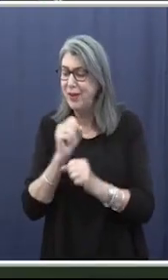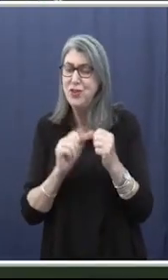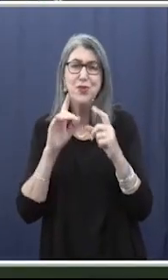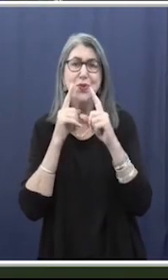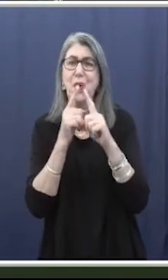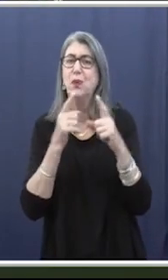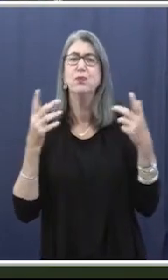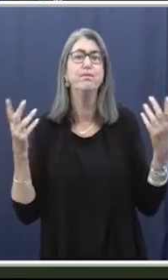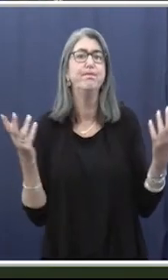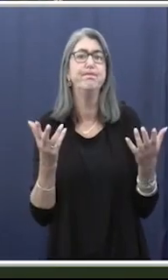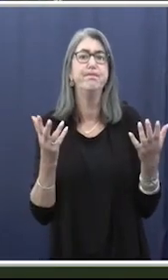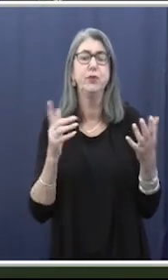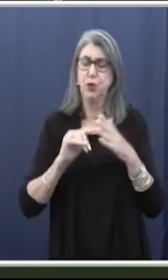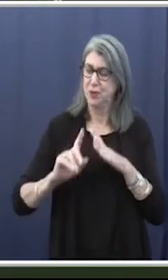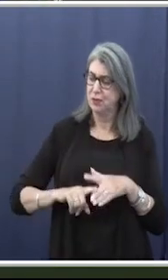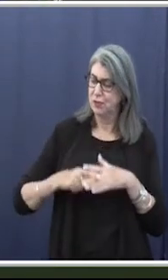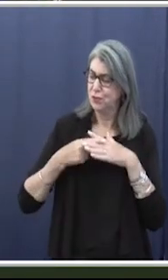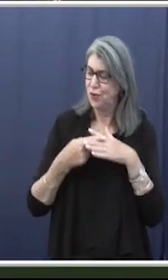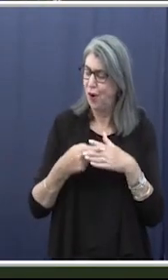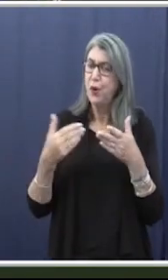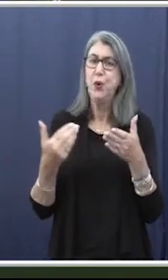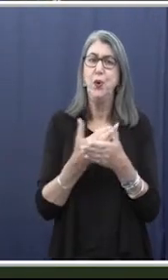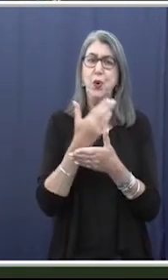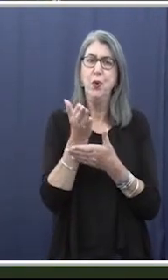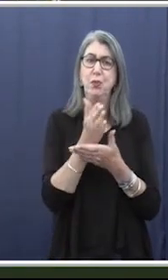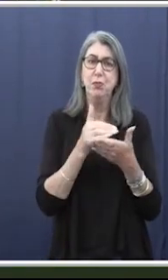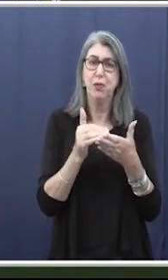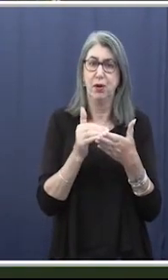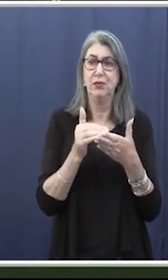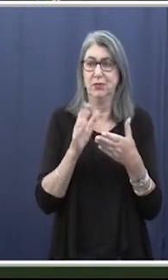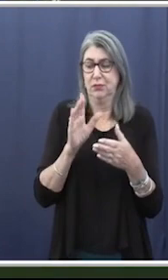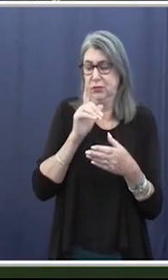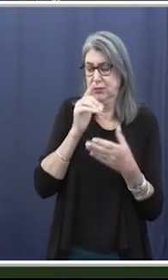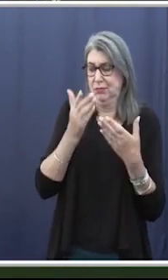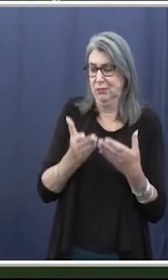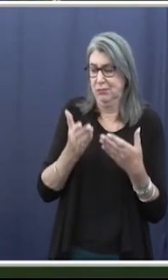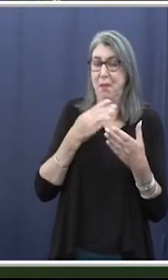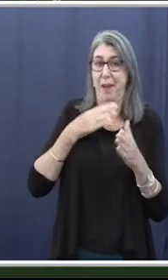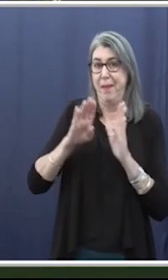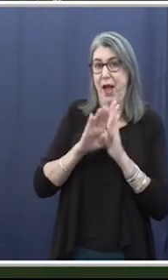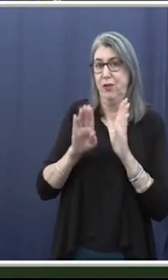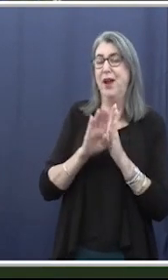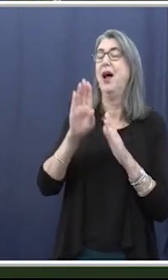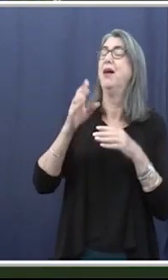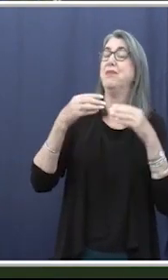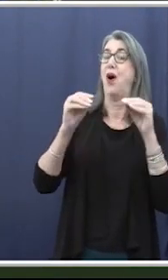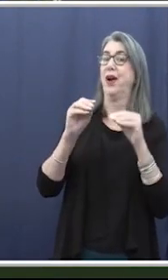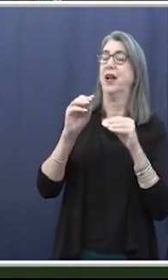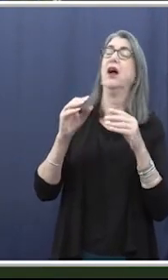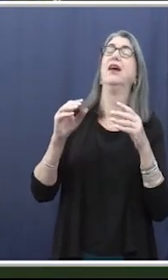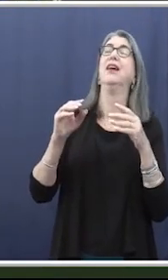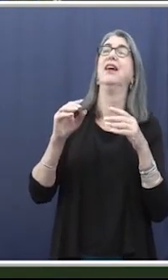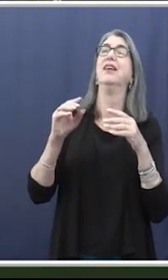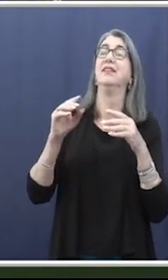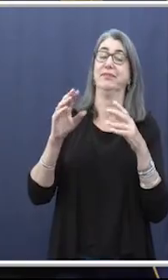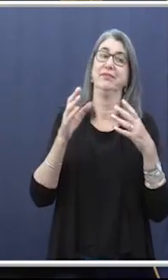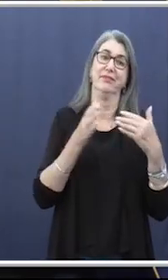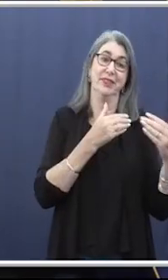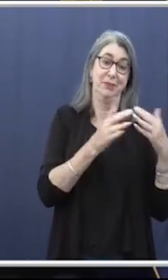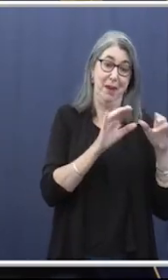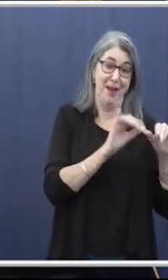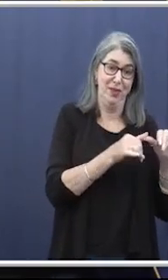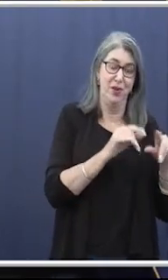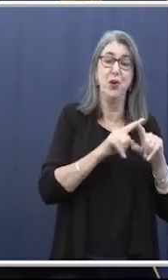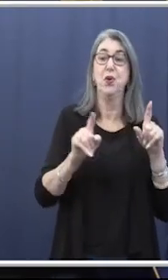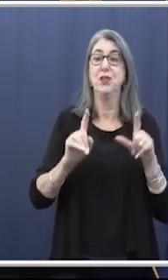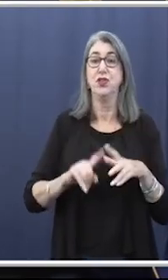goals? You are launching this new brand. My background is also in marketing, despite I'm an engineer. So